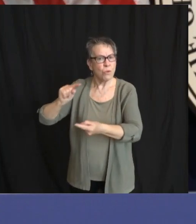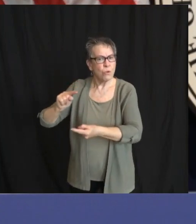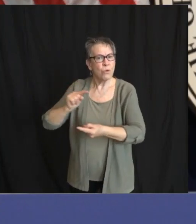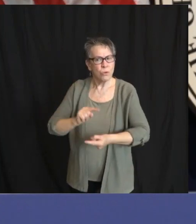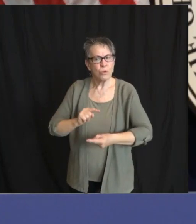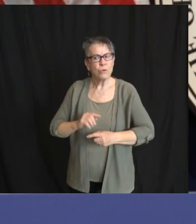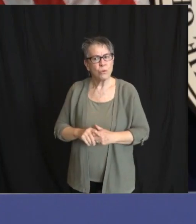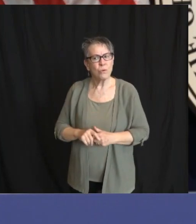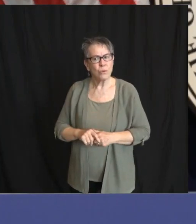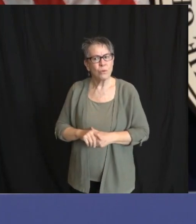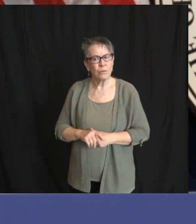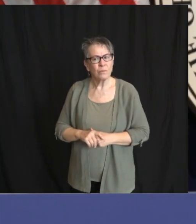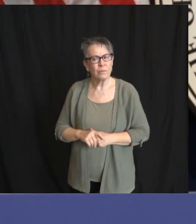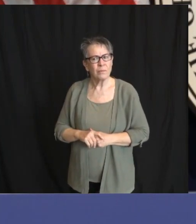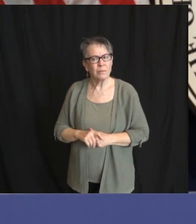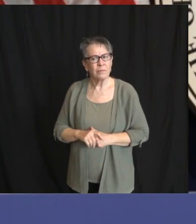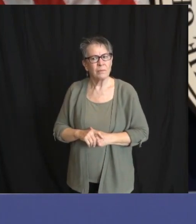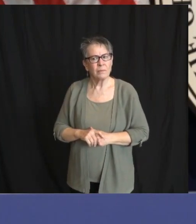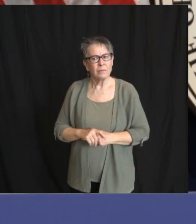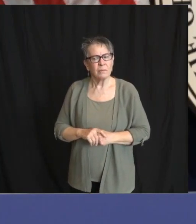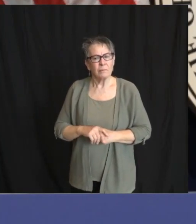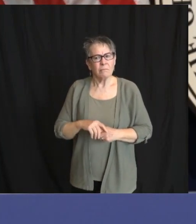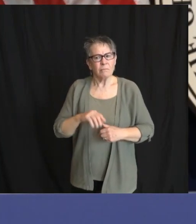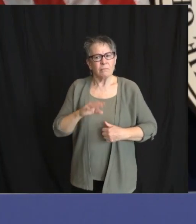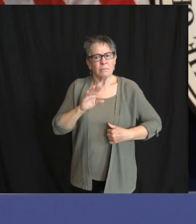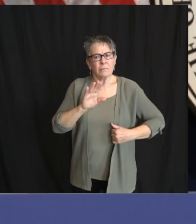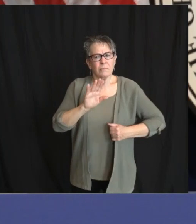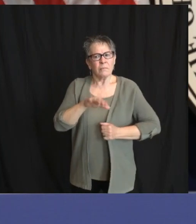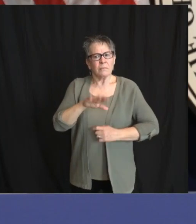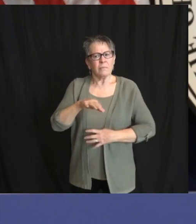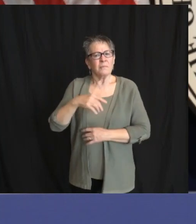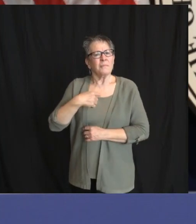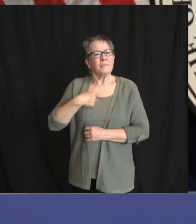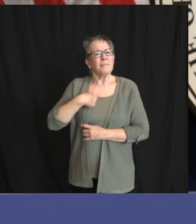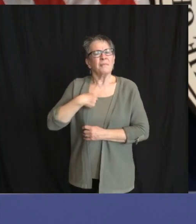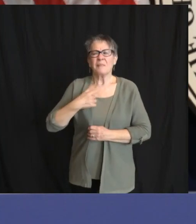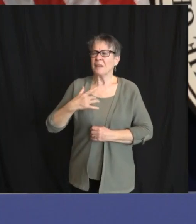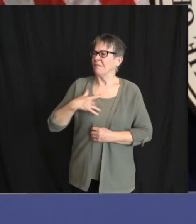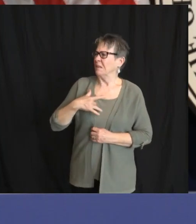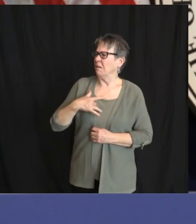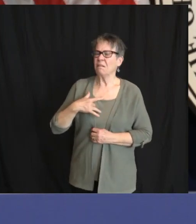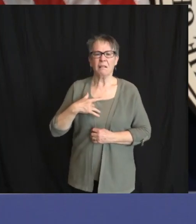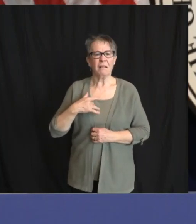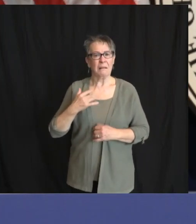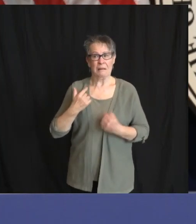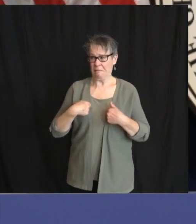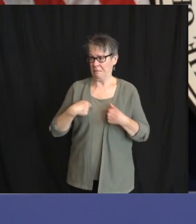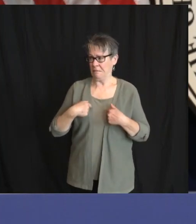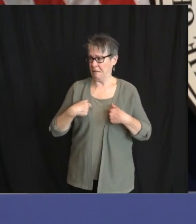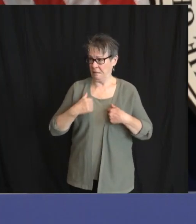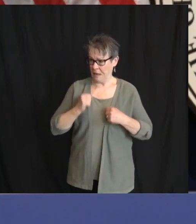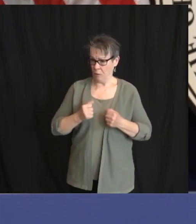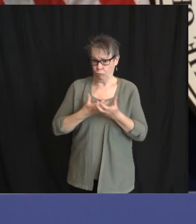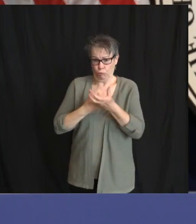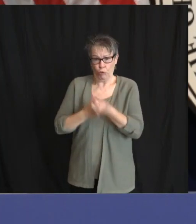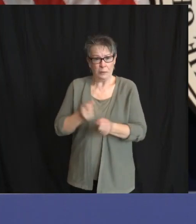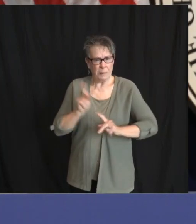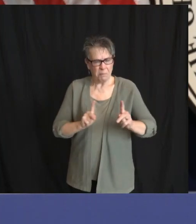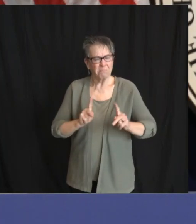never forget that. We're returning some amount of that trust by saying, listen, we're going to open these up but you